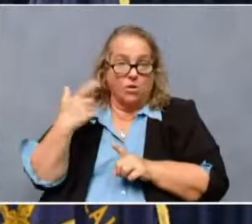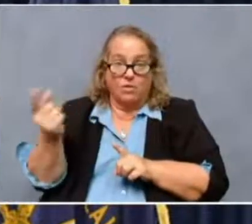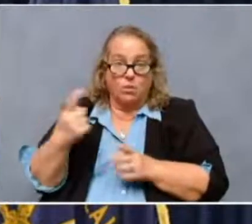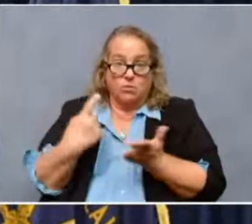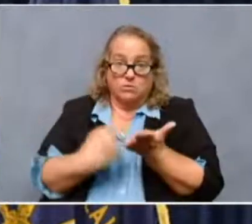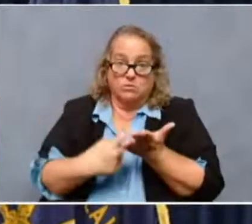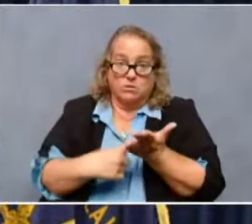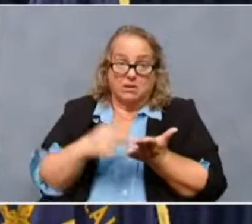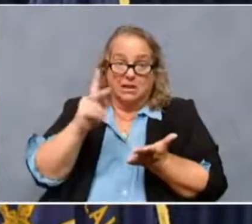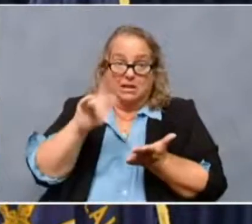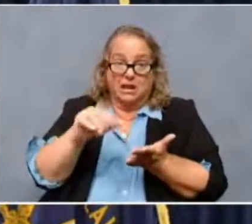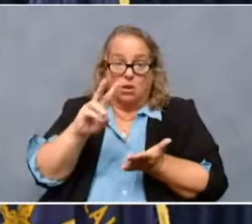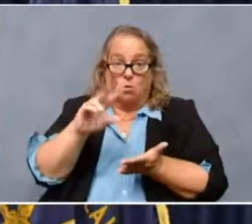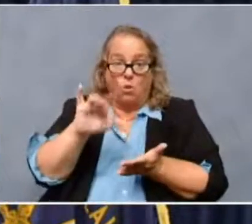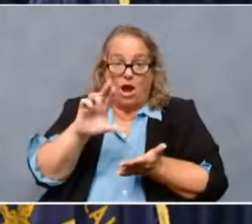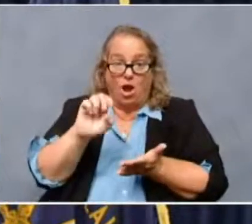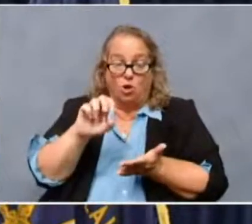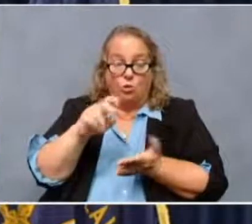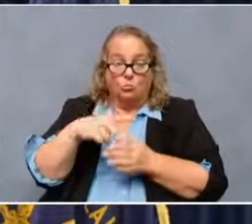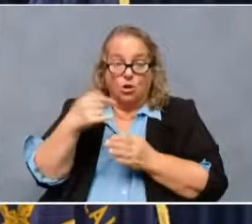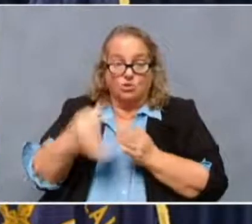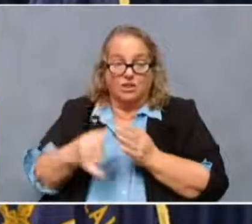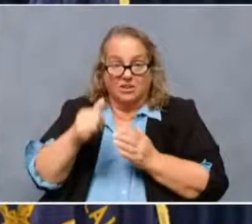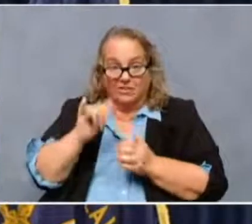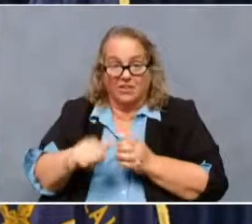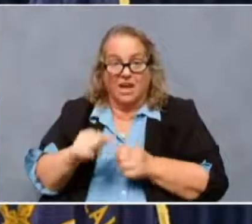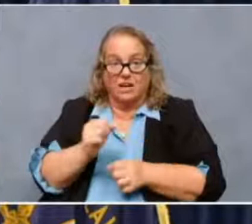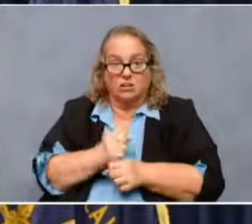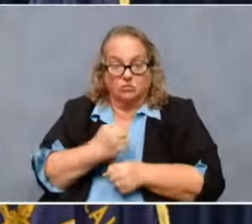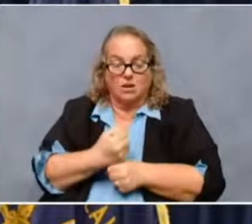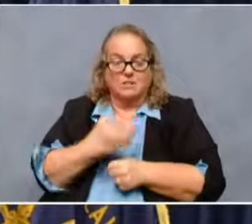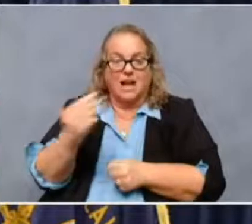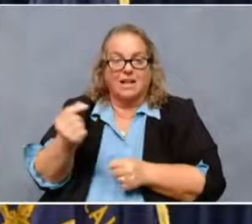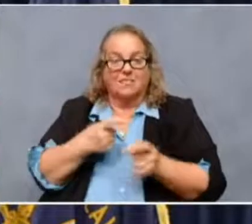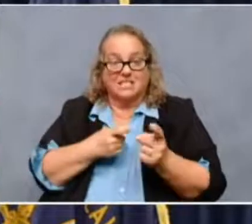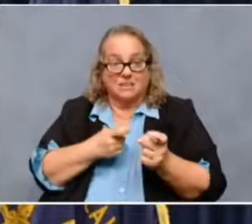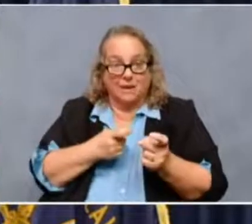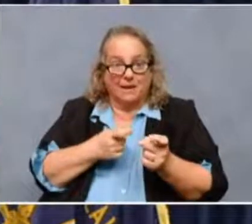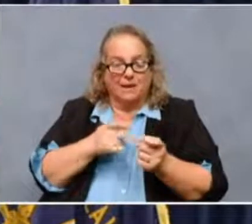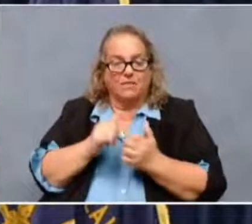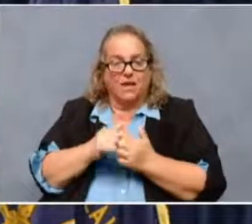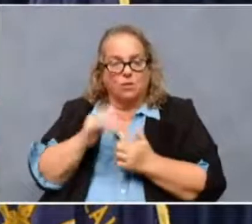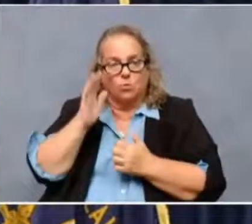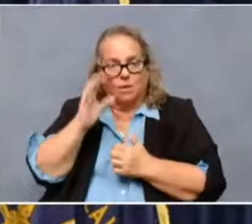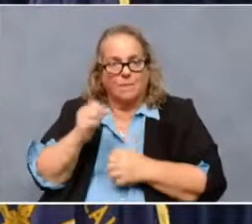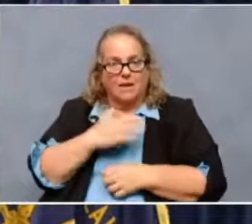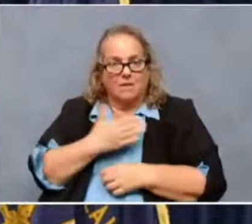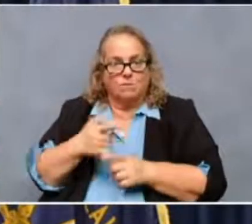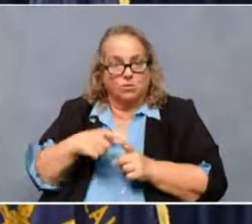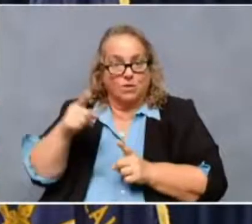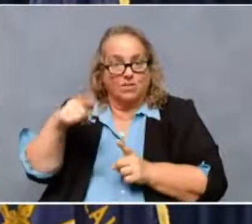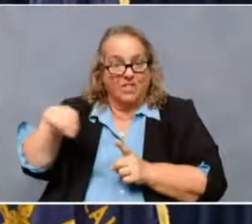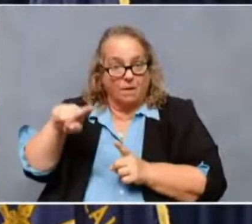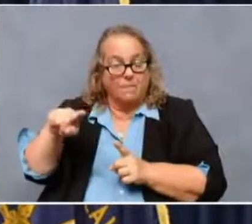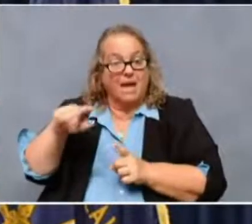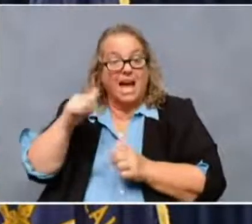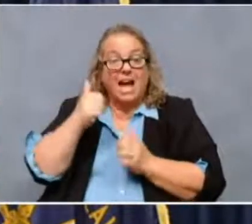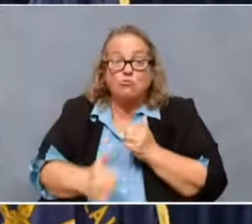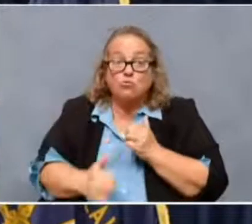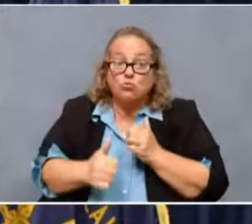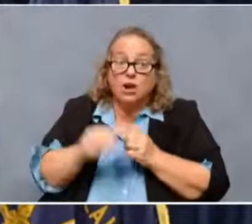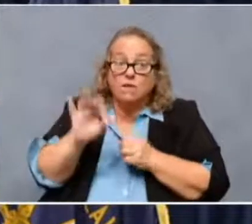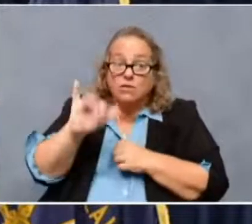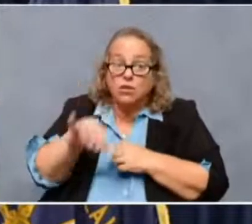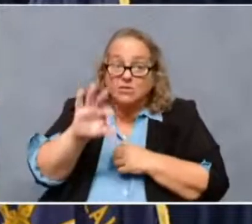Wired project, the trunk that it creates and the speed that's going to be available to them. Every single one of these facilities is also about